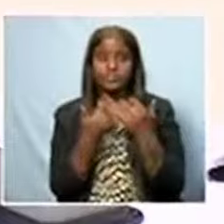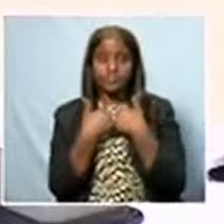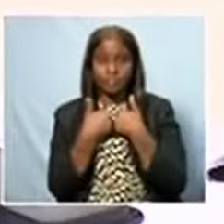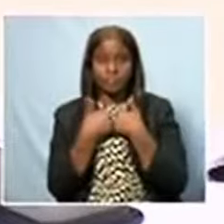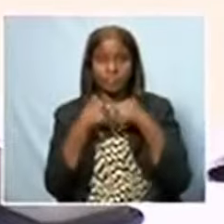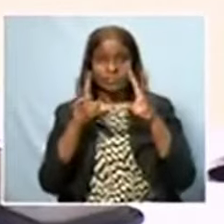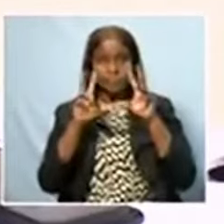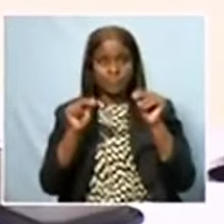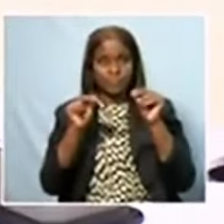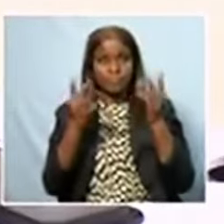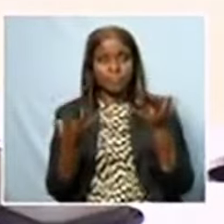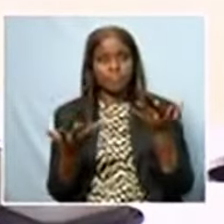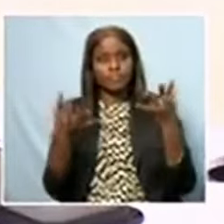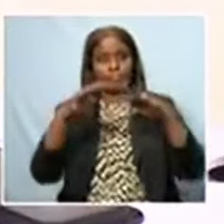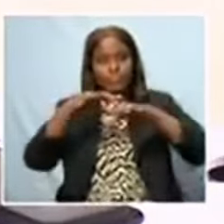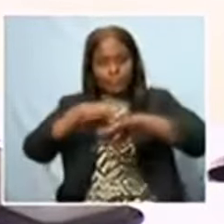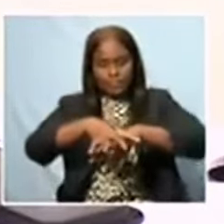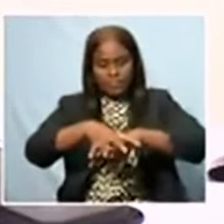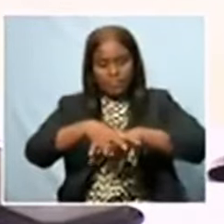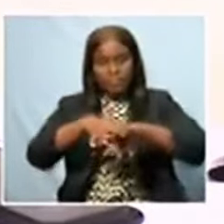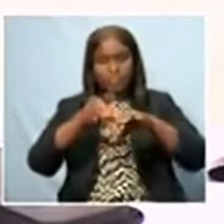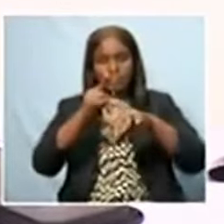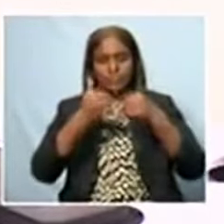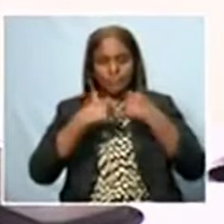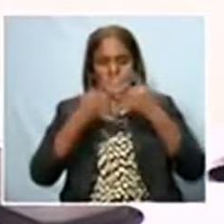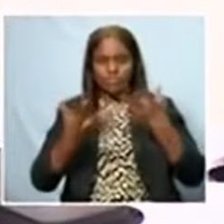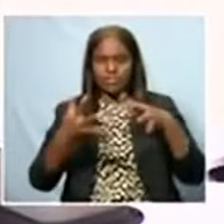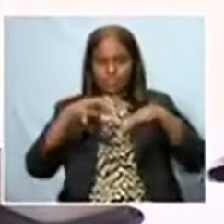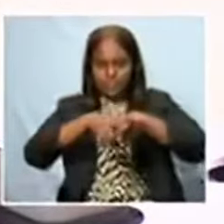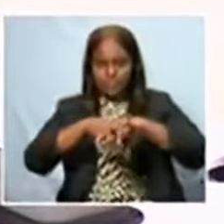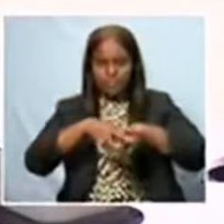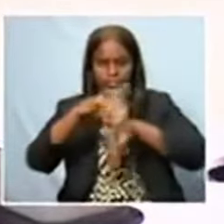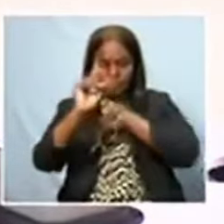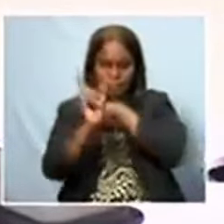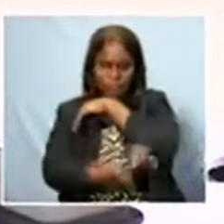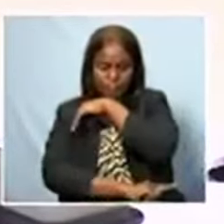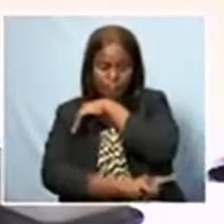now a streamlined disciplinary framework